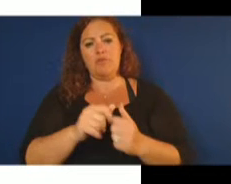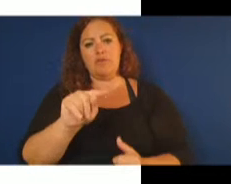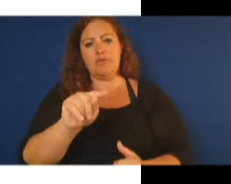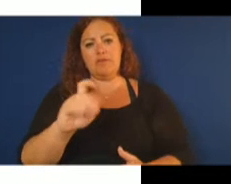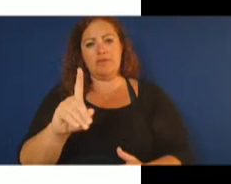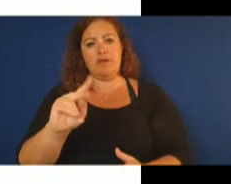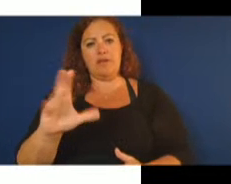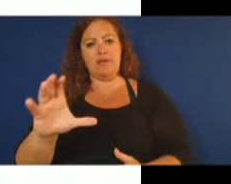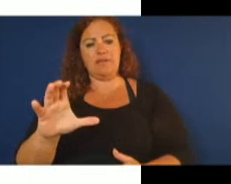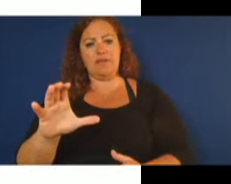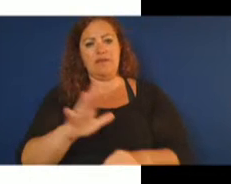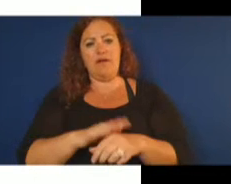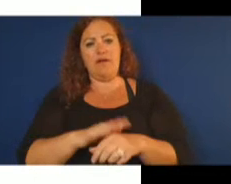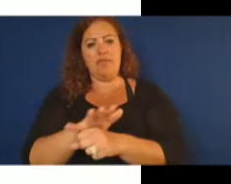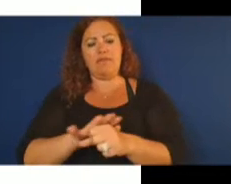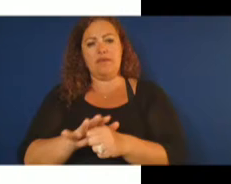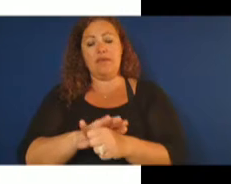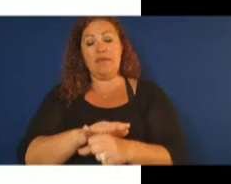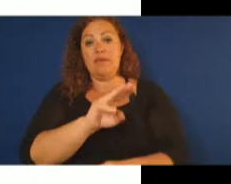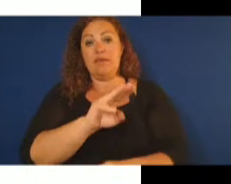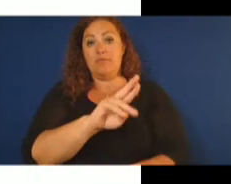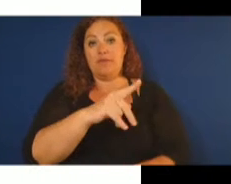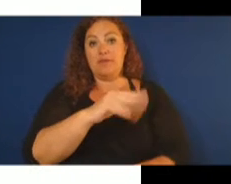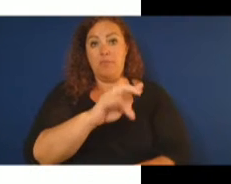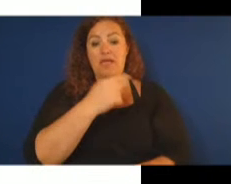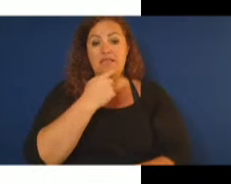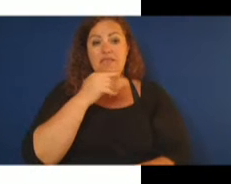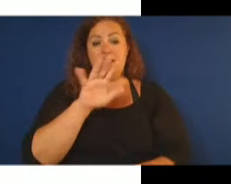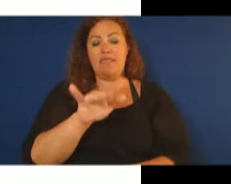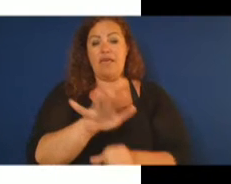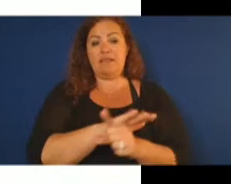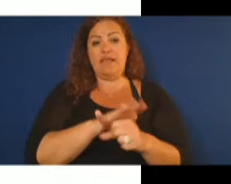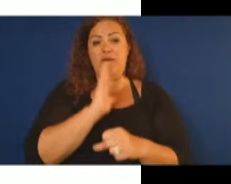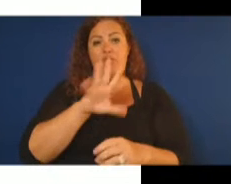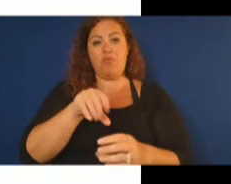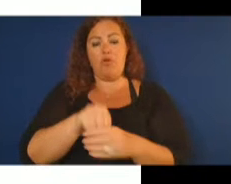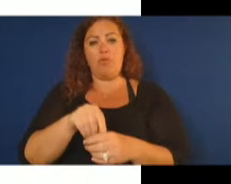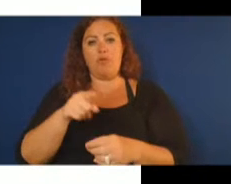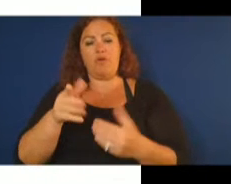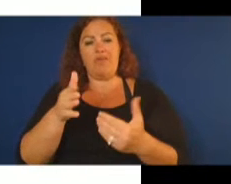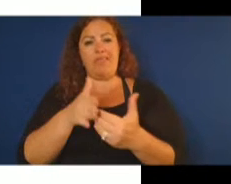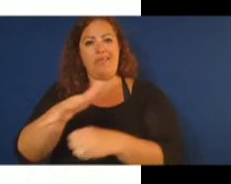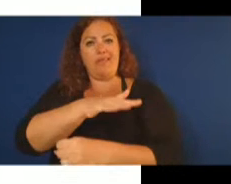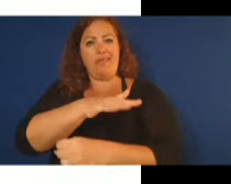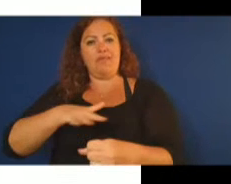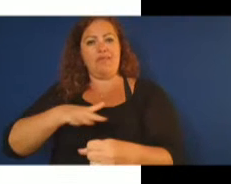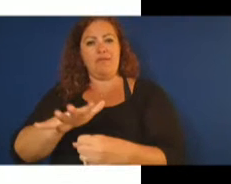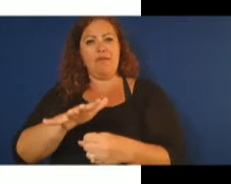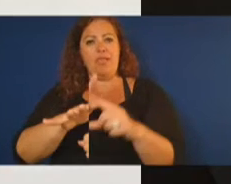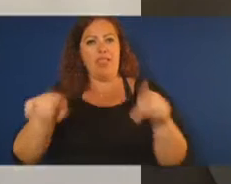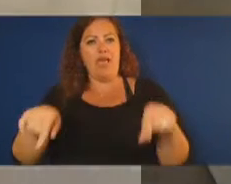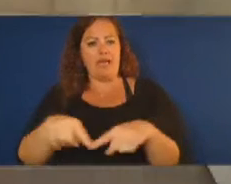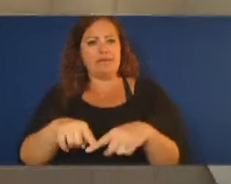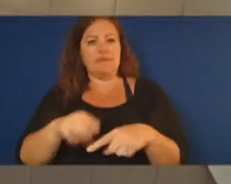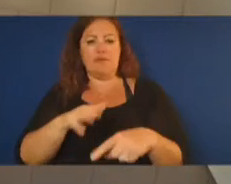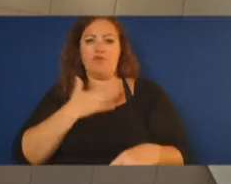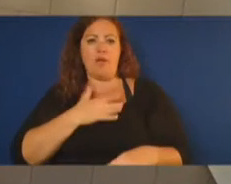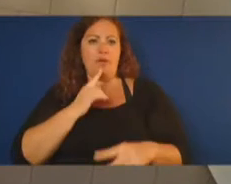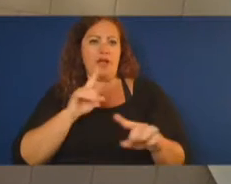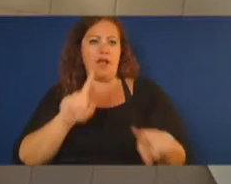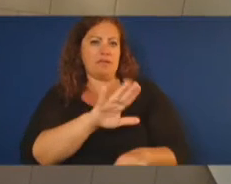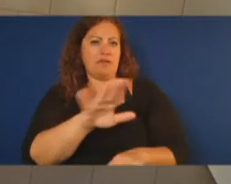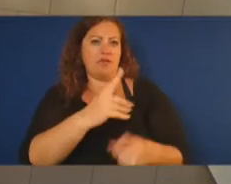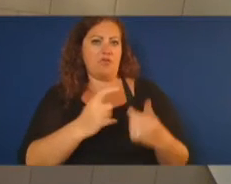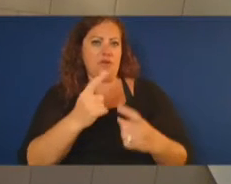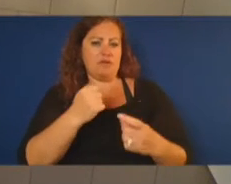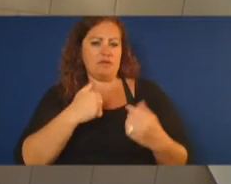site as Mr P stated the site would be incorporated into the development of the adjacent parcels um we're happy to answer any questions that you may have as